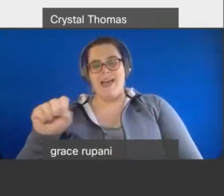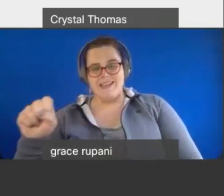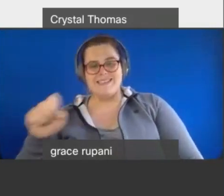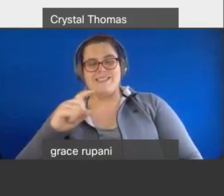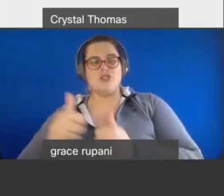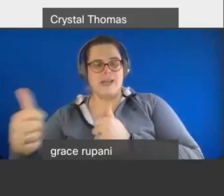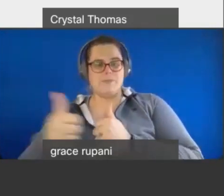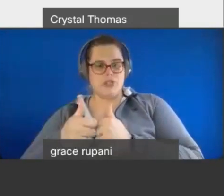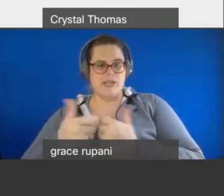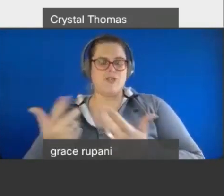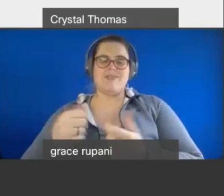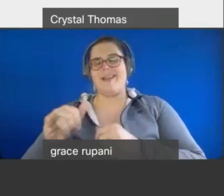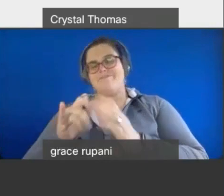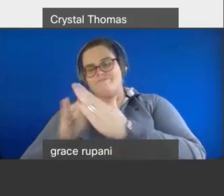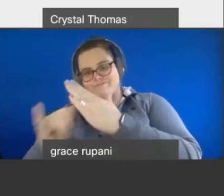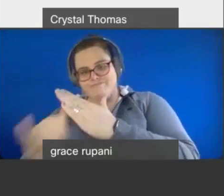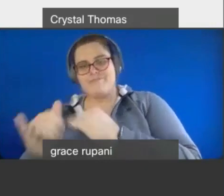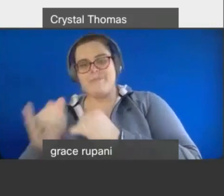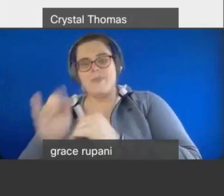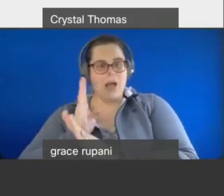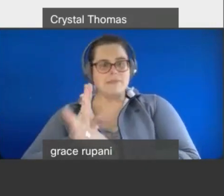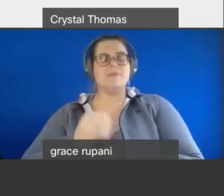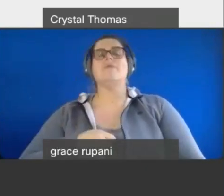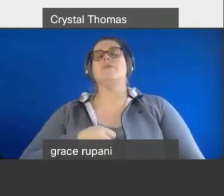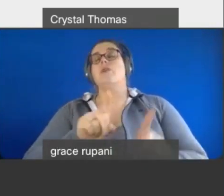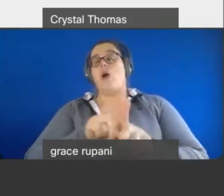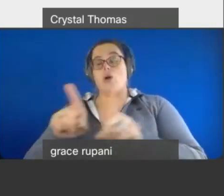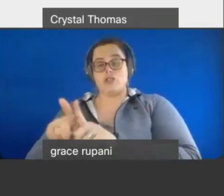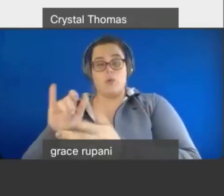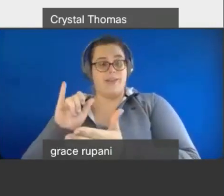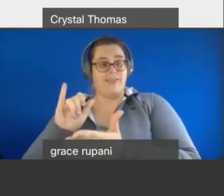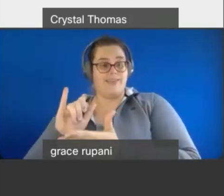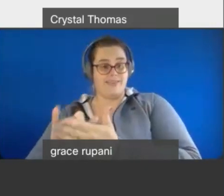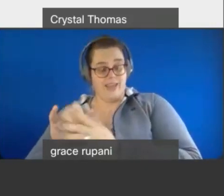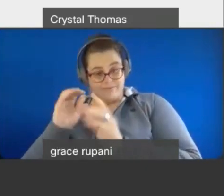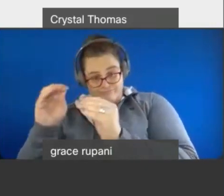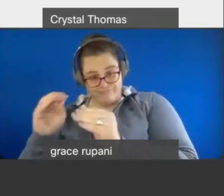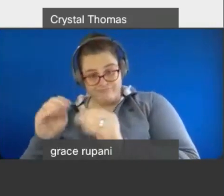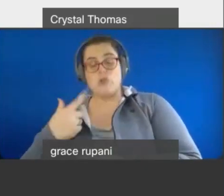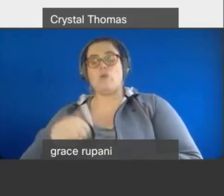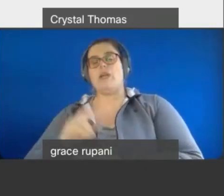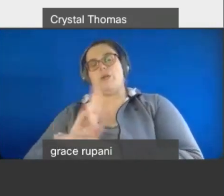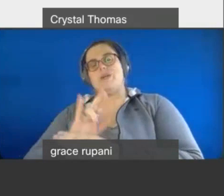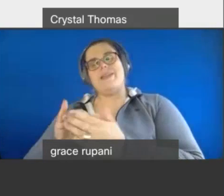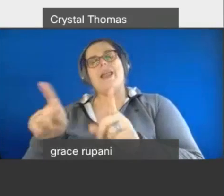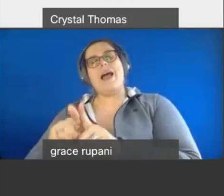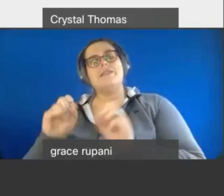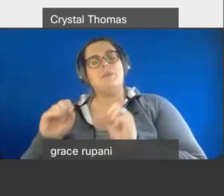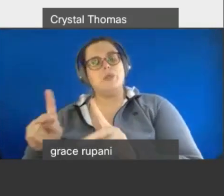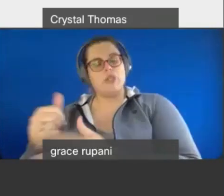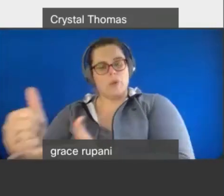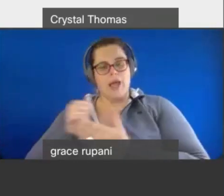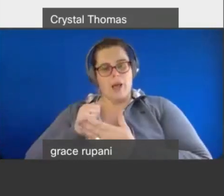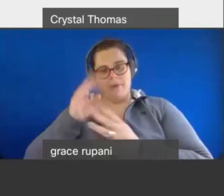transit, mass transit. We use that also as opportunities to continue to move our innovation processes